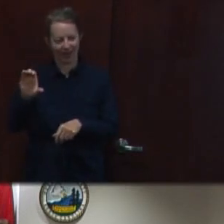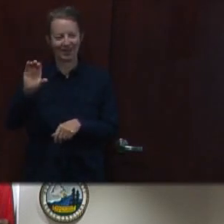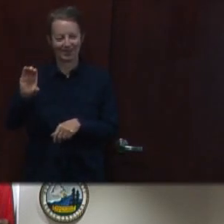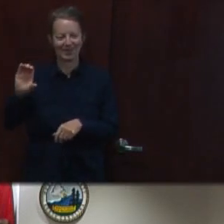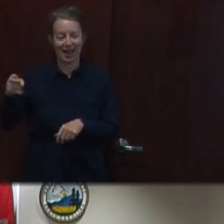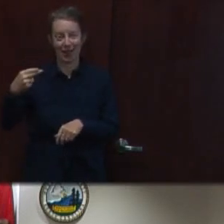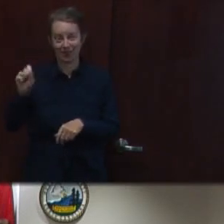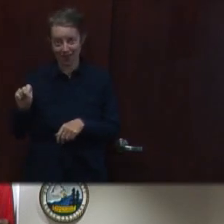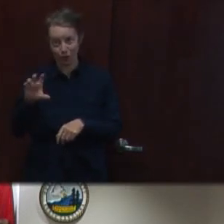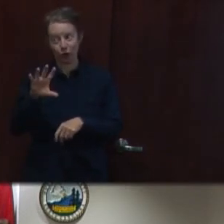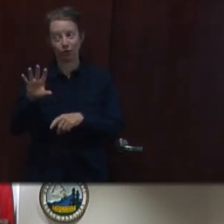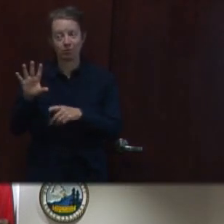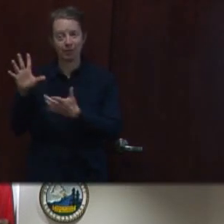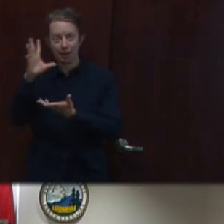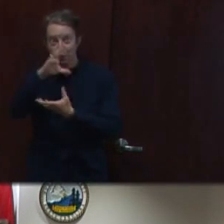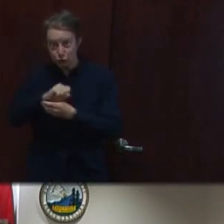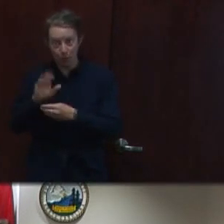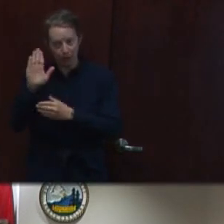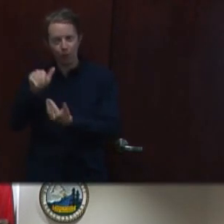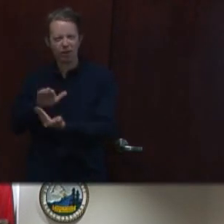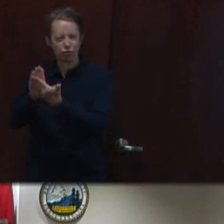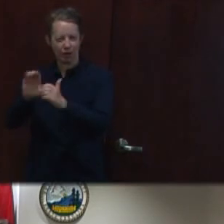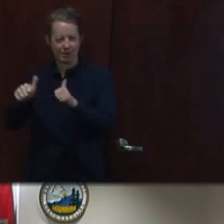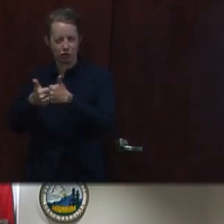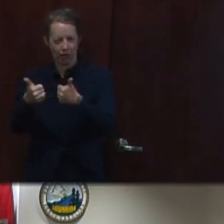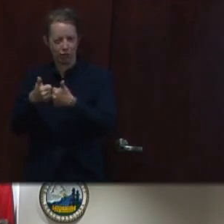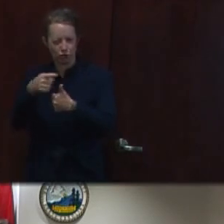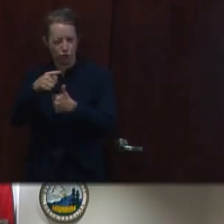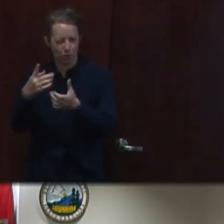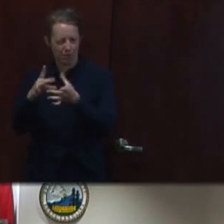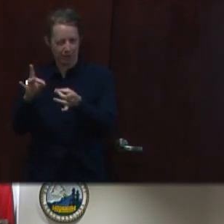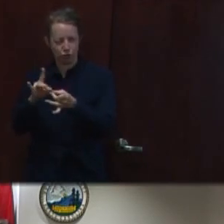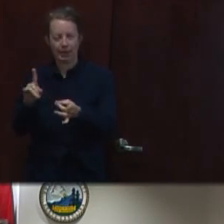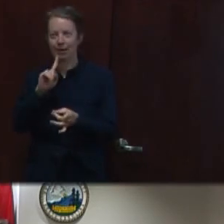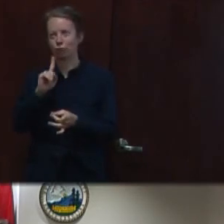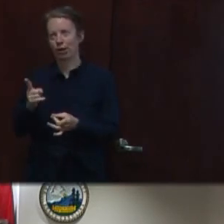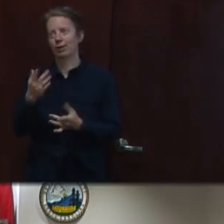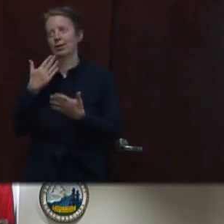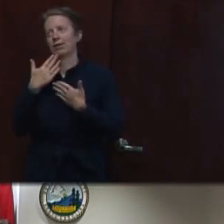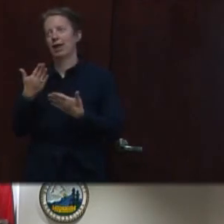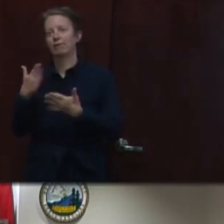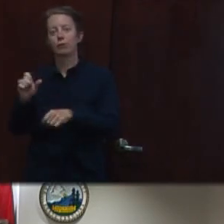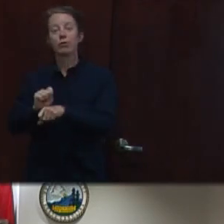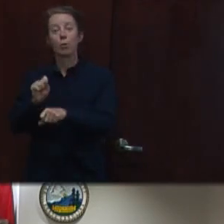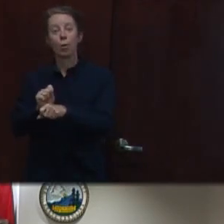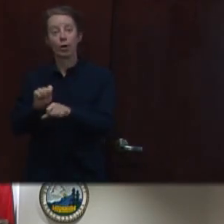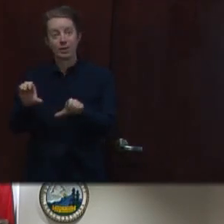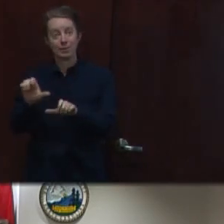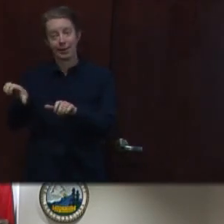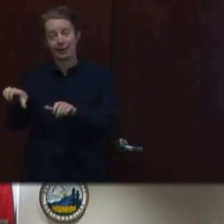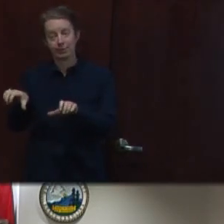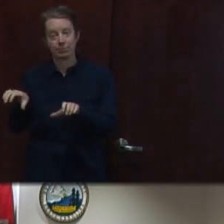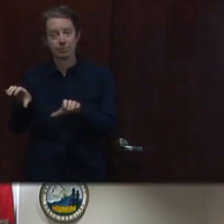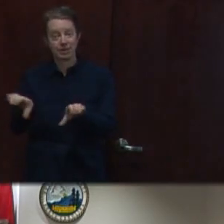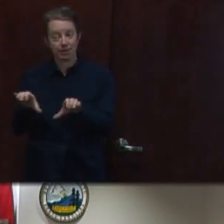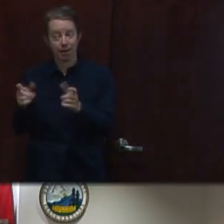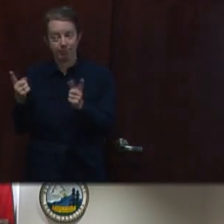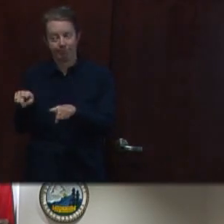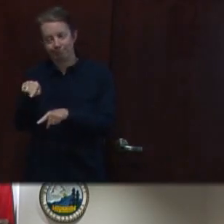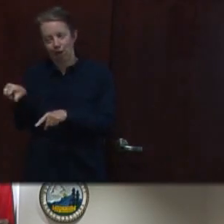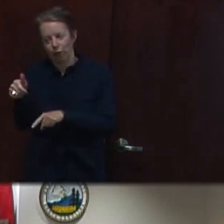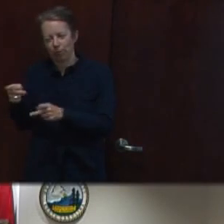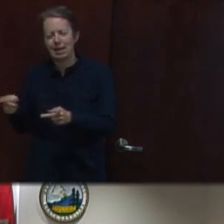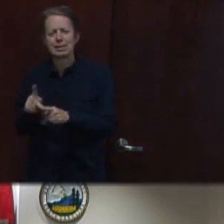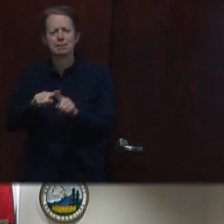challenges. And I certainly appreciate the work that is being done in other languages. However, my concern is what other types